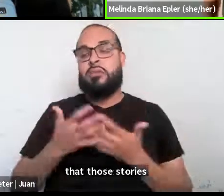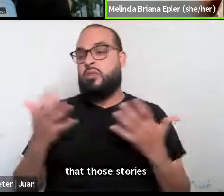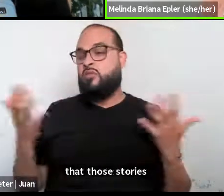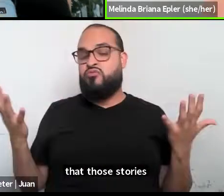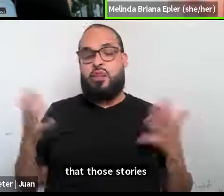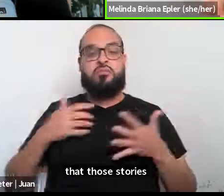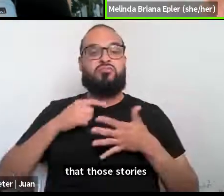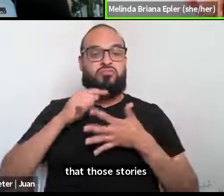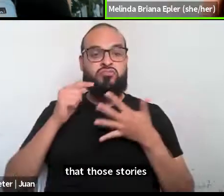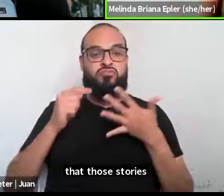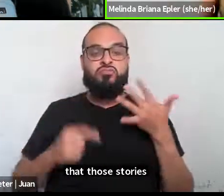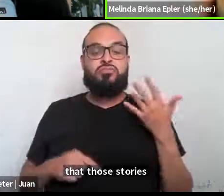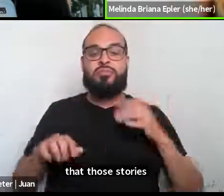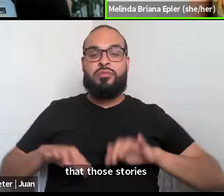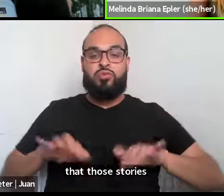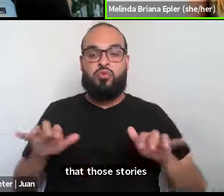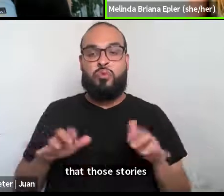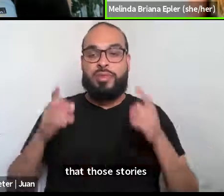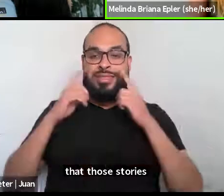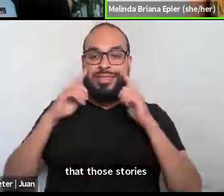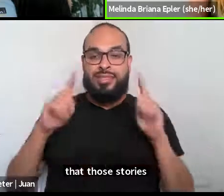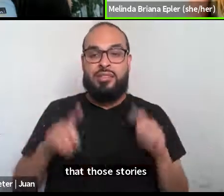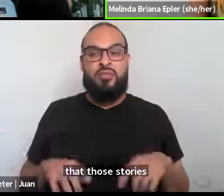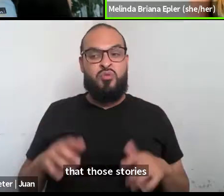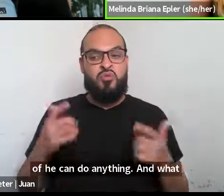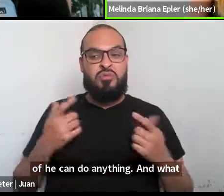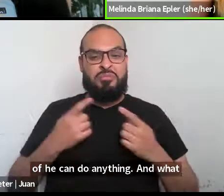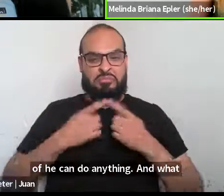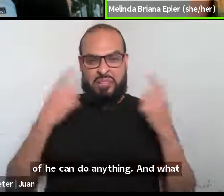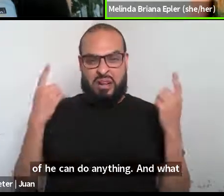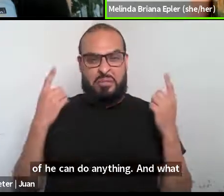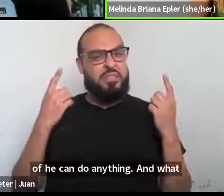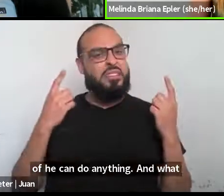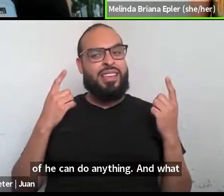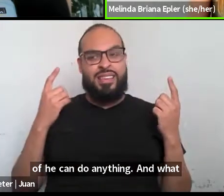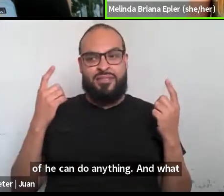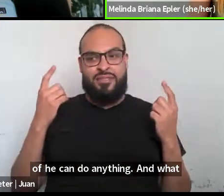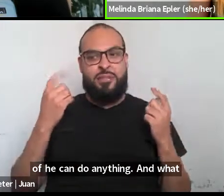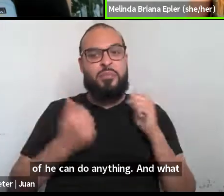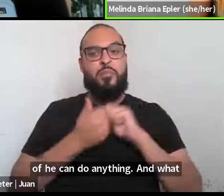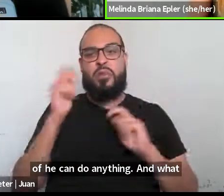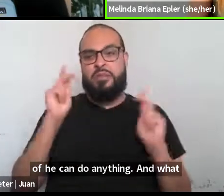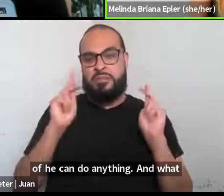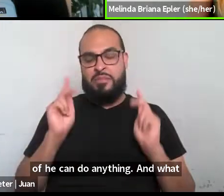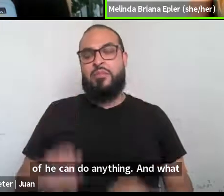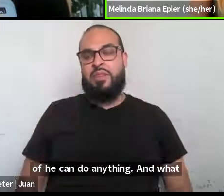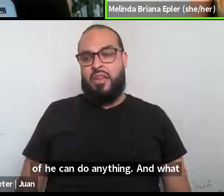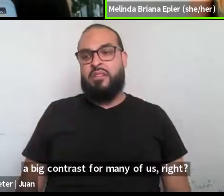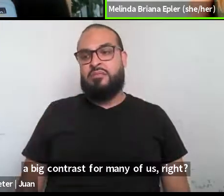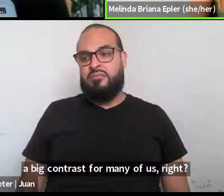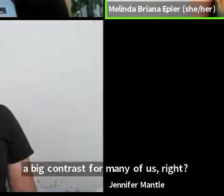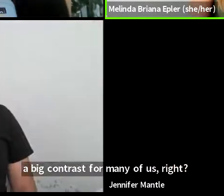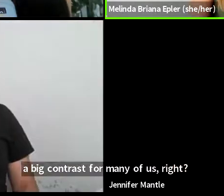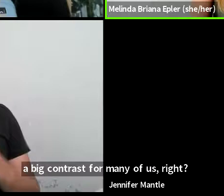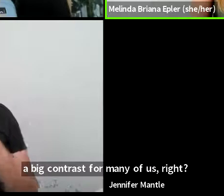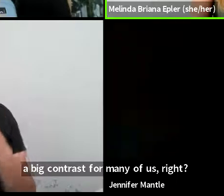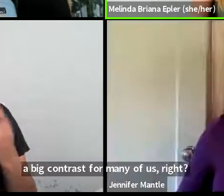just, and that, what a big contrast for many of us, right? That it's such a contrast.